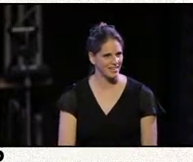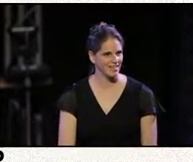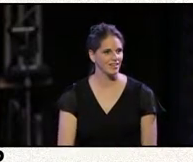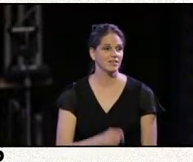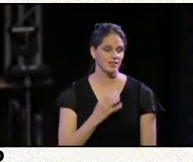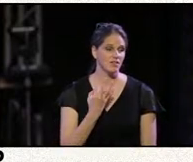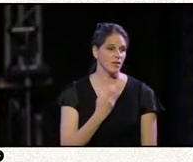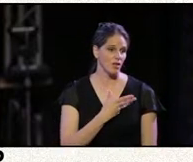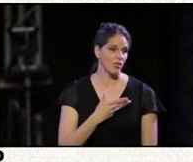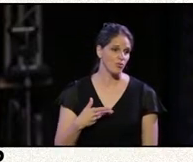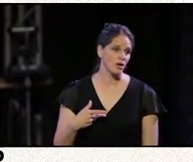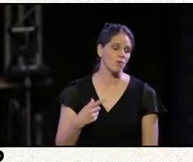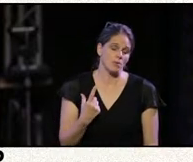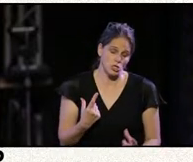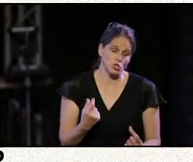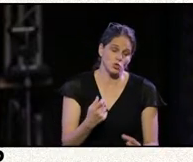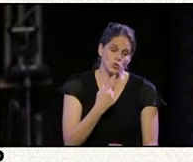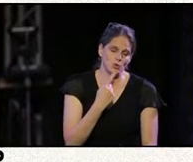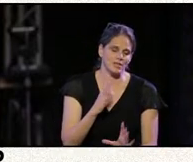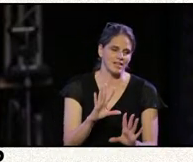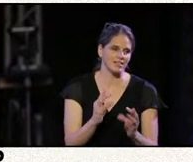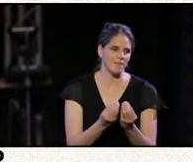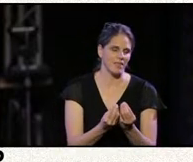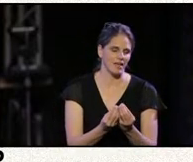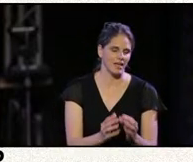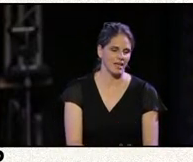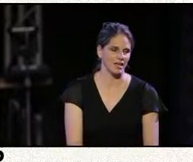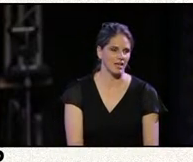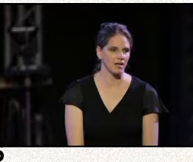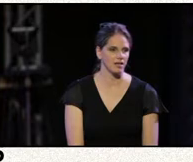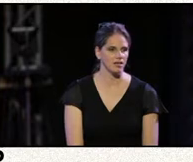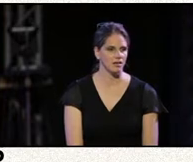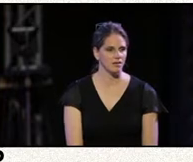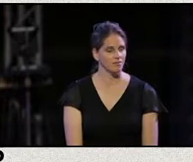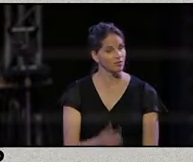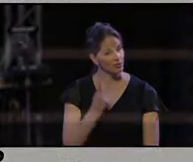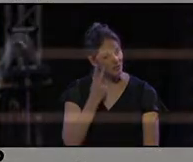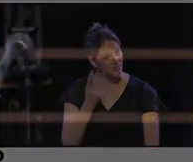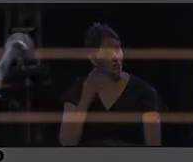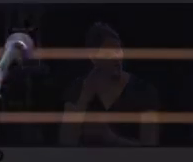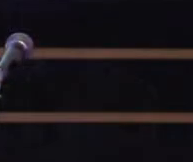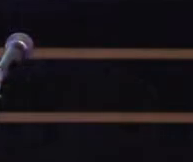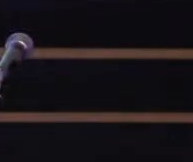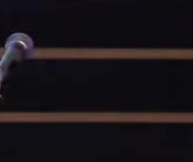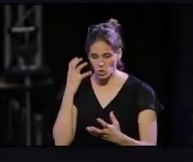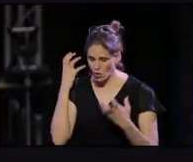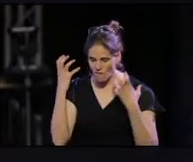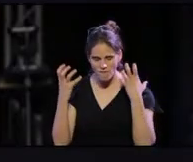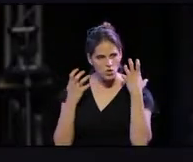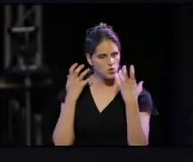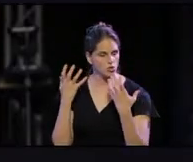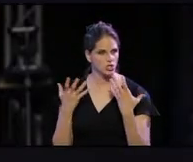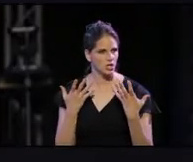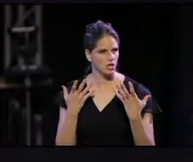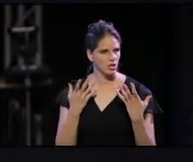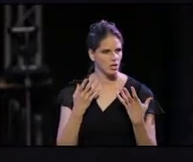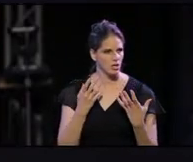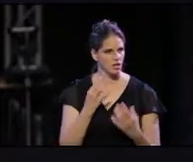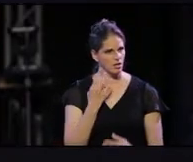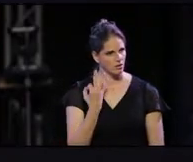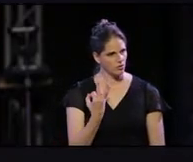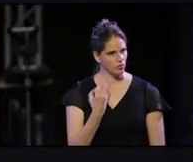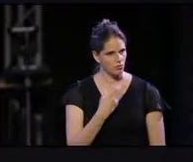eventually start saying stuff. I promise you they do. But do you see the confusion? Can you see